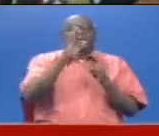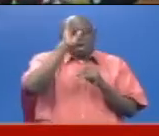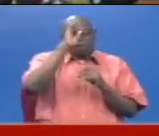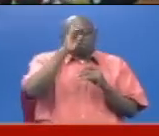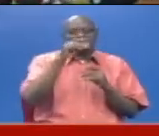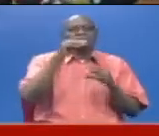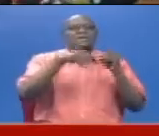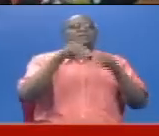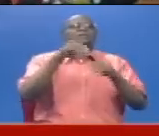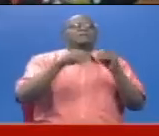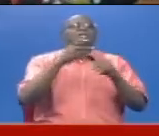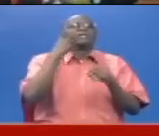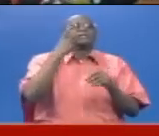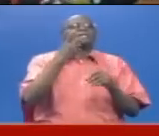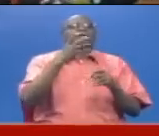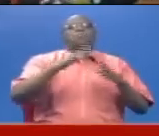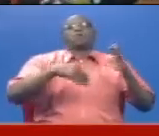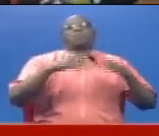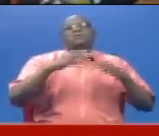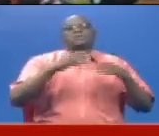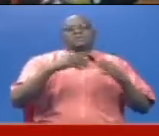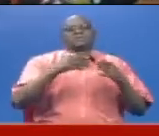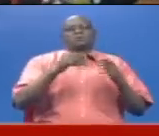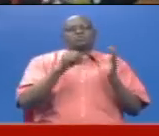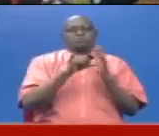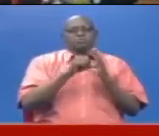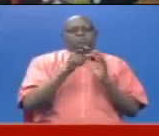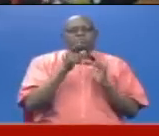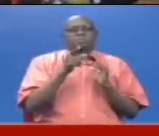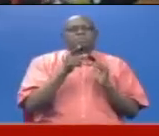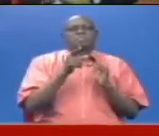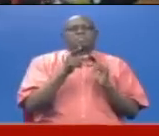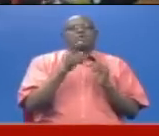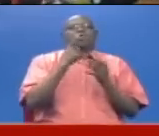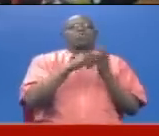please look at the Bomas fracas and what Maure has just said. Okay.